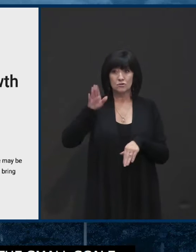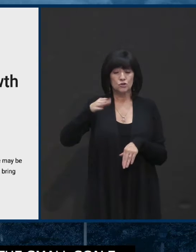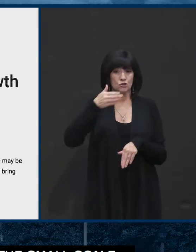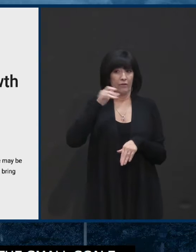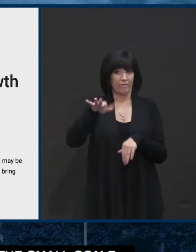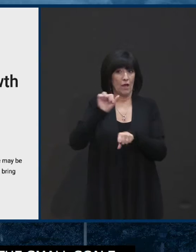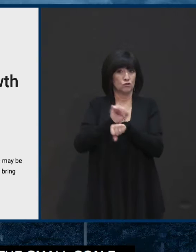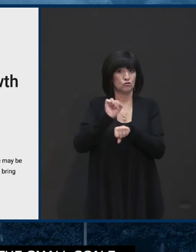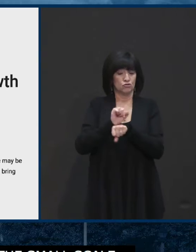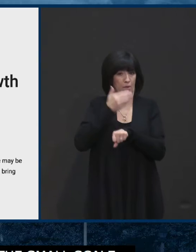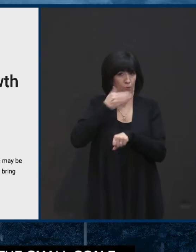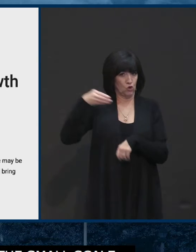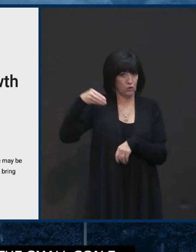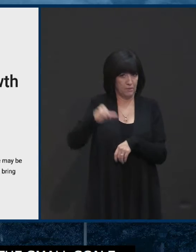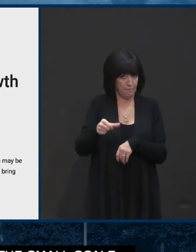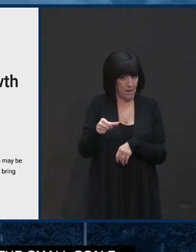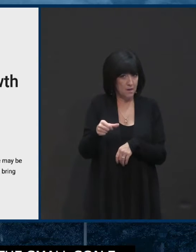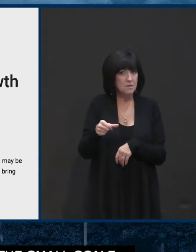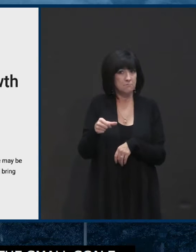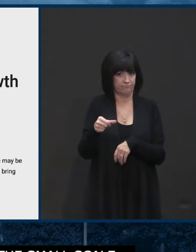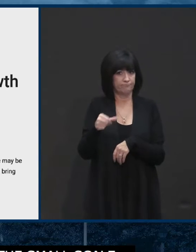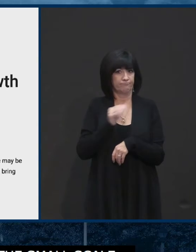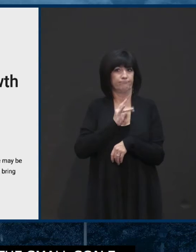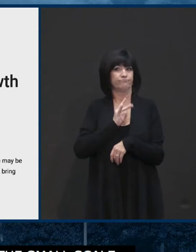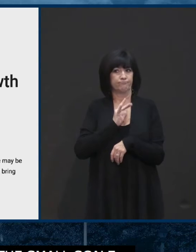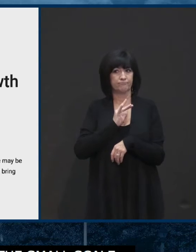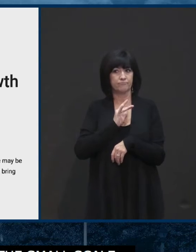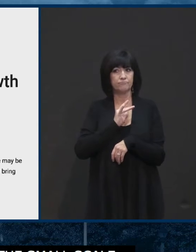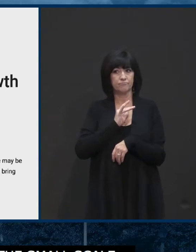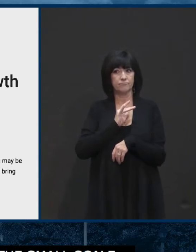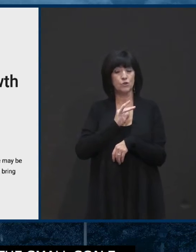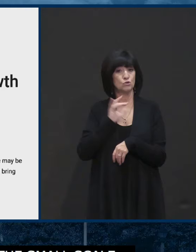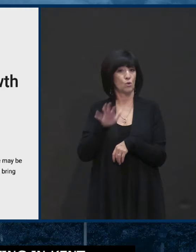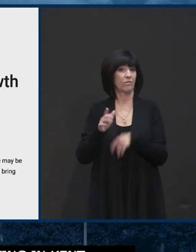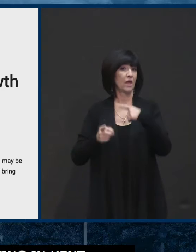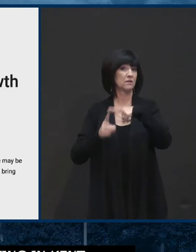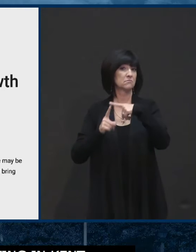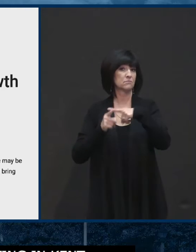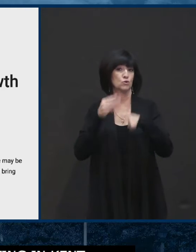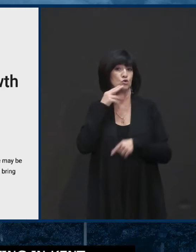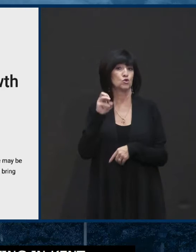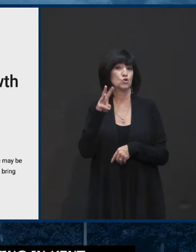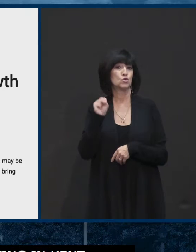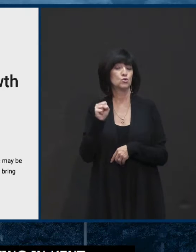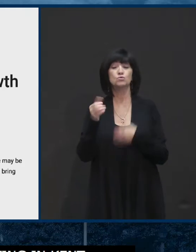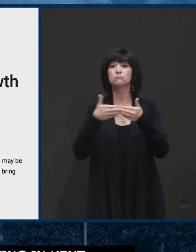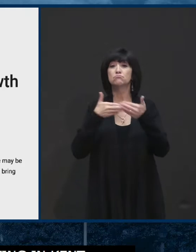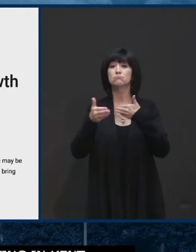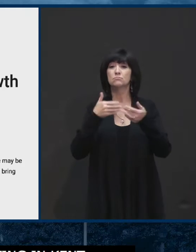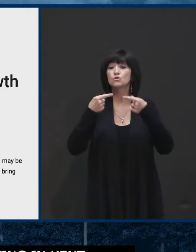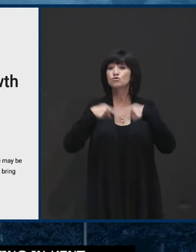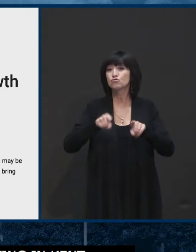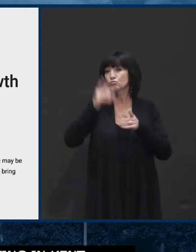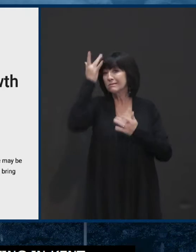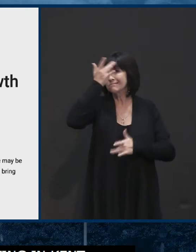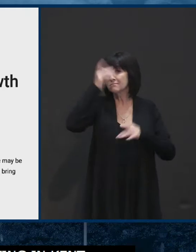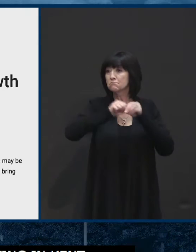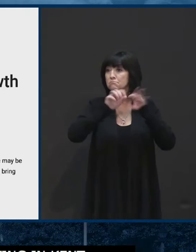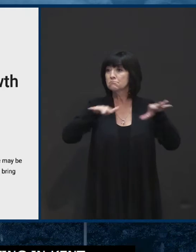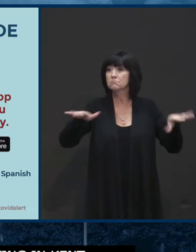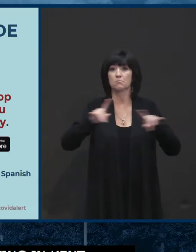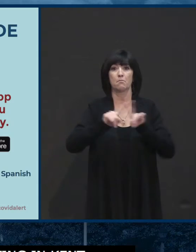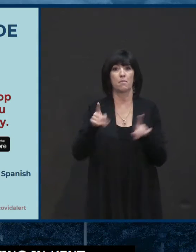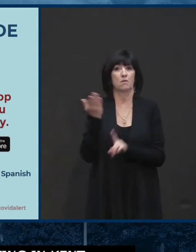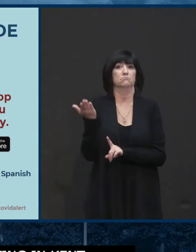pretty good news in the context of the COVID-19, and obviously one of the more important things